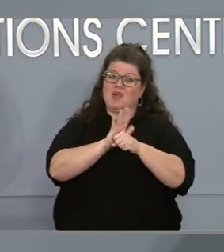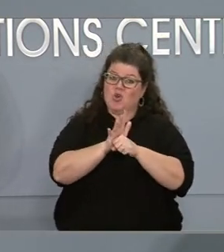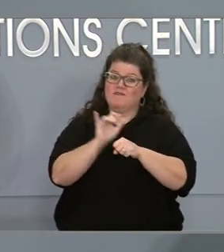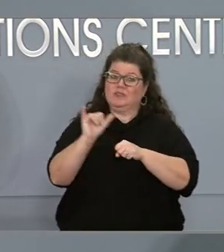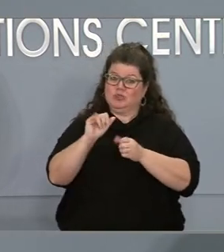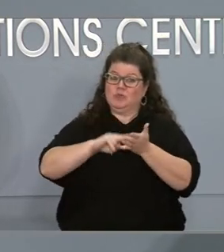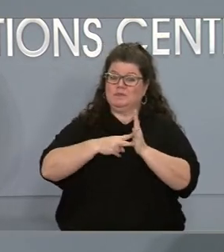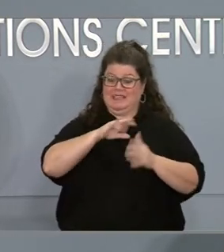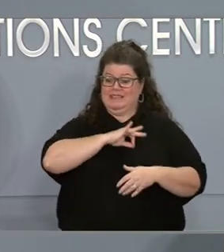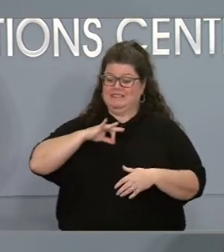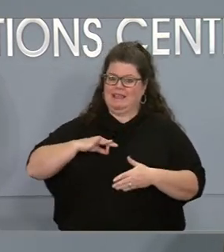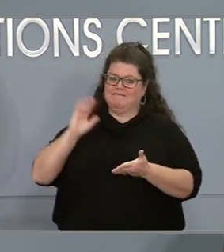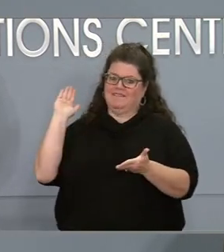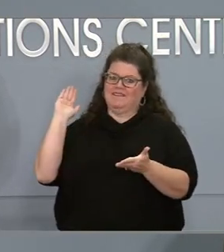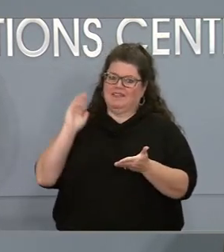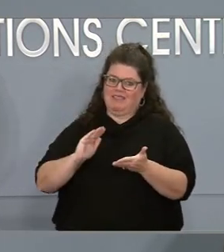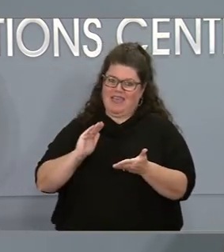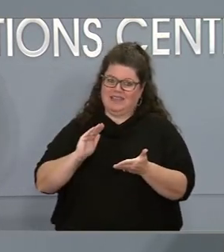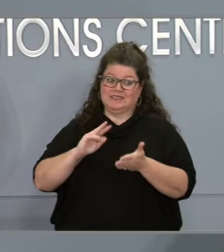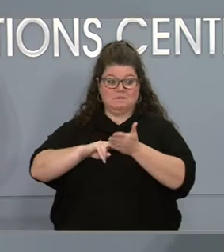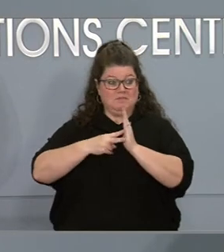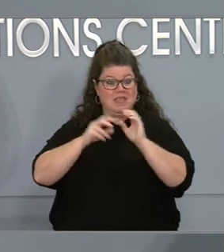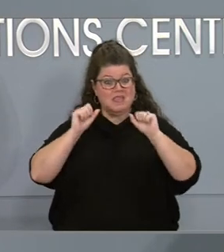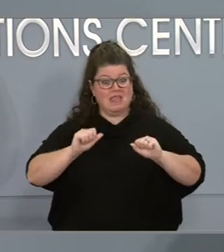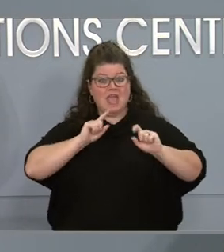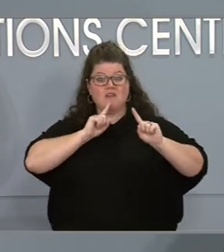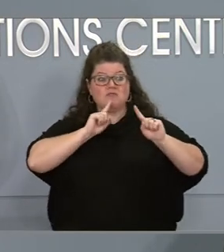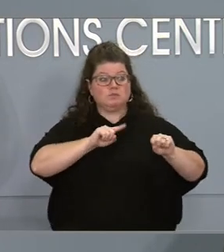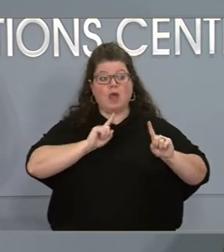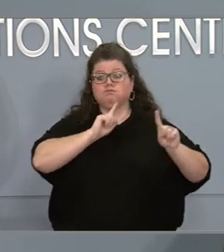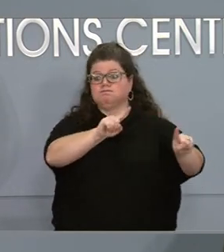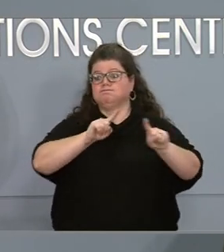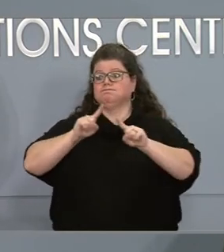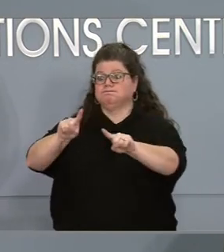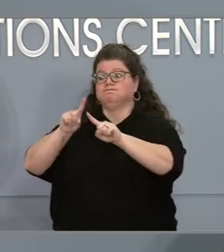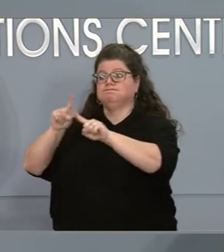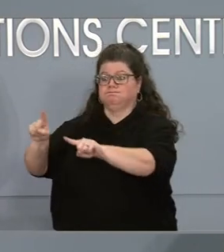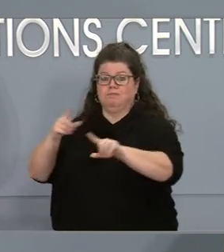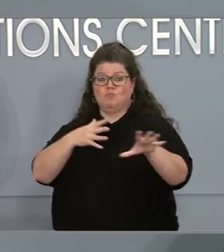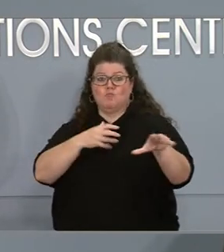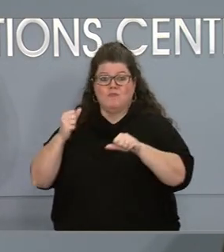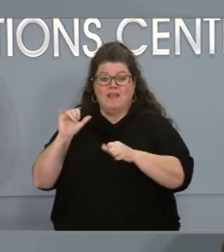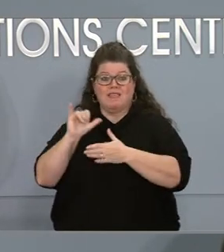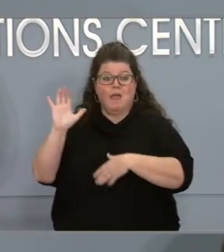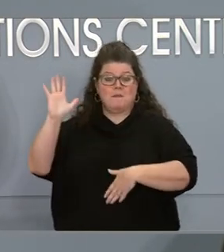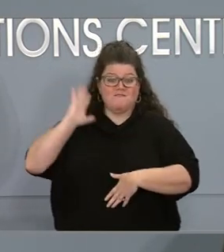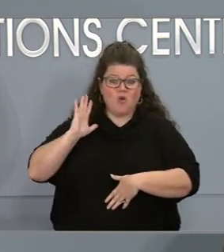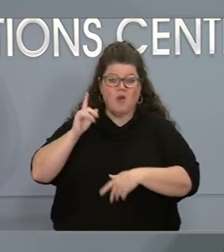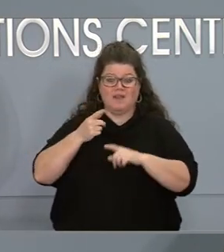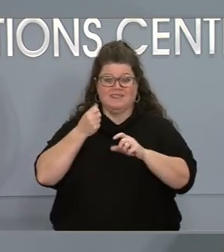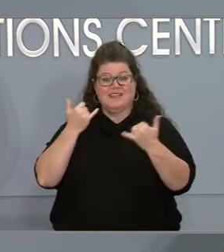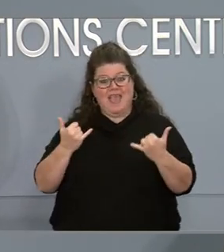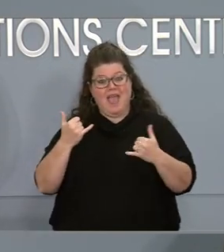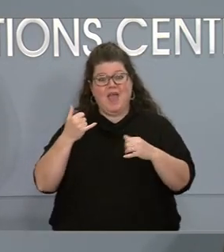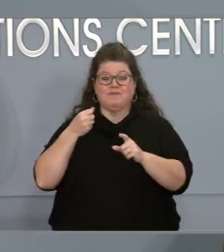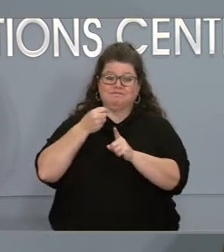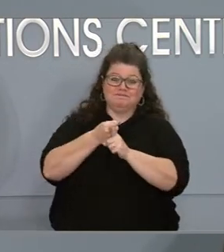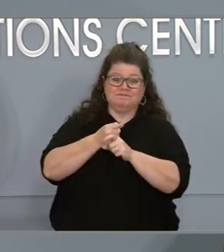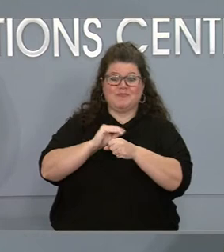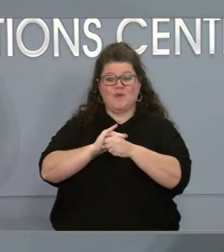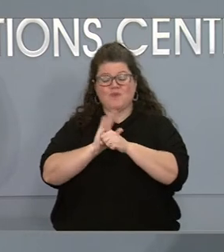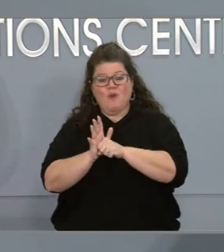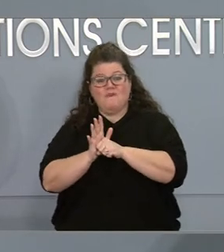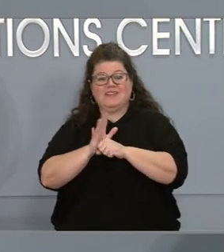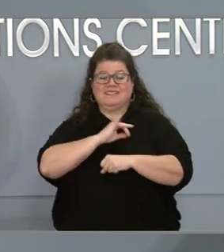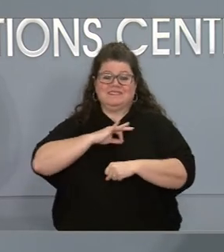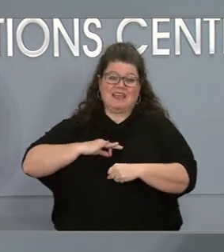and labor shortages. We may not be able to respond in your area as quickly as we have in the past, but please stay home and stay safe as